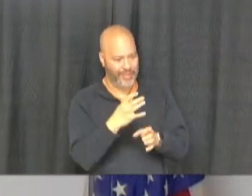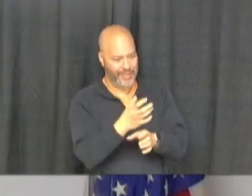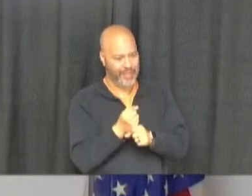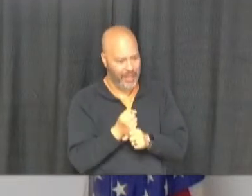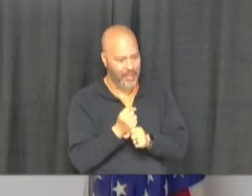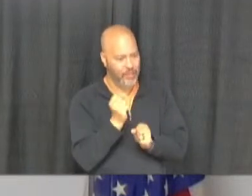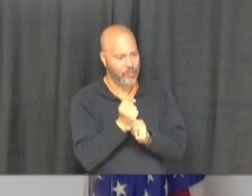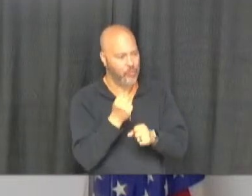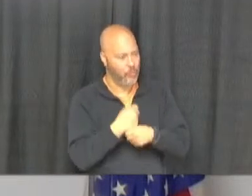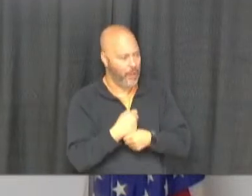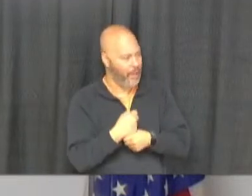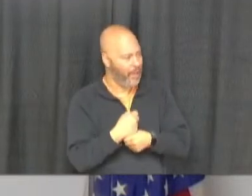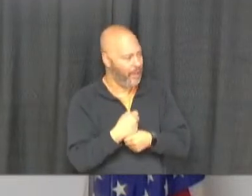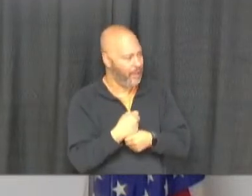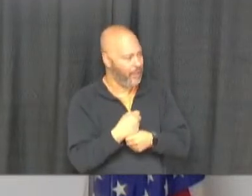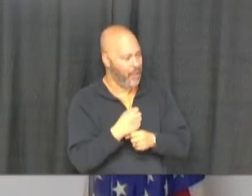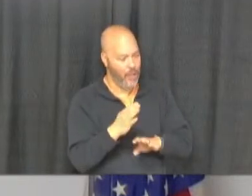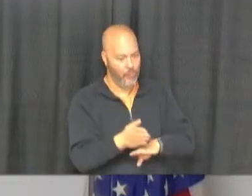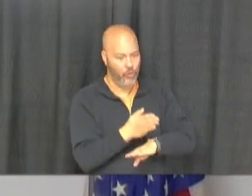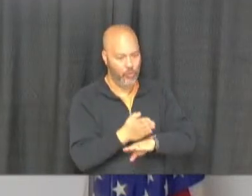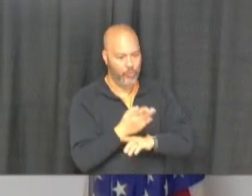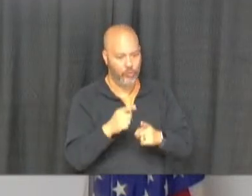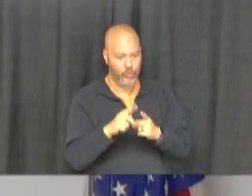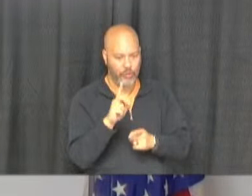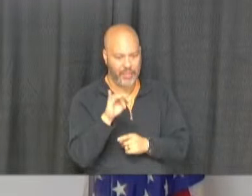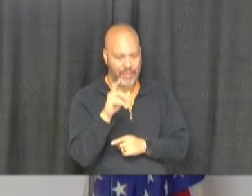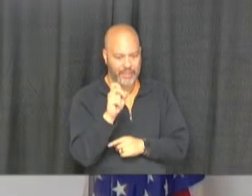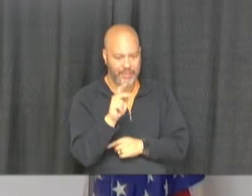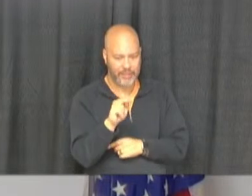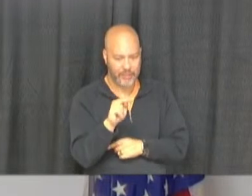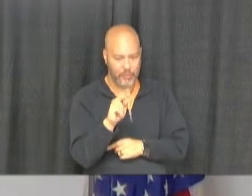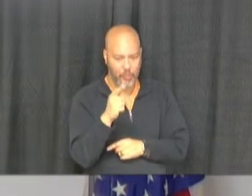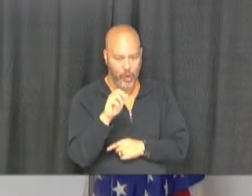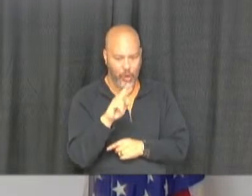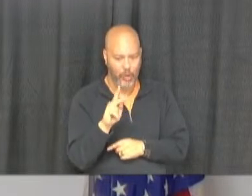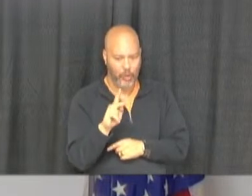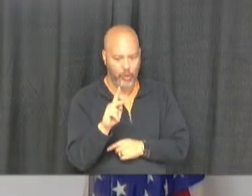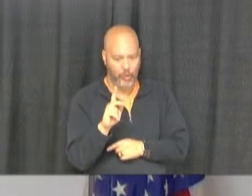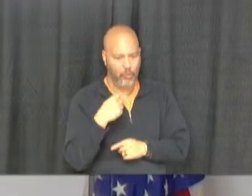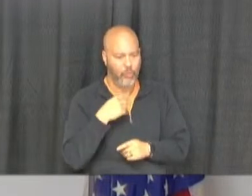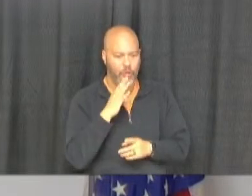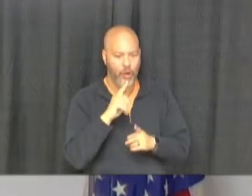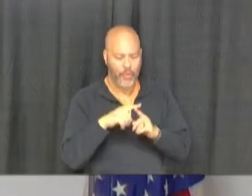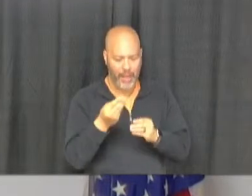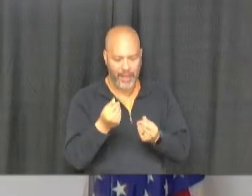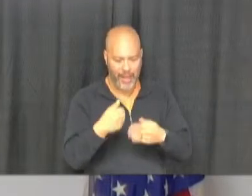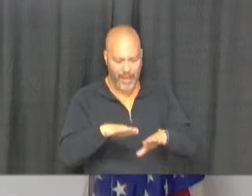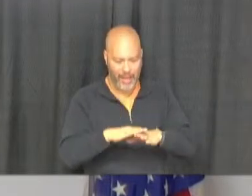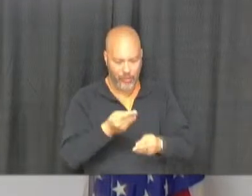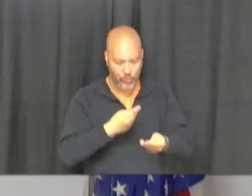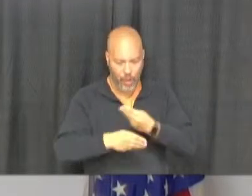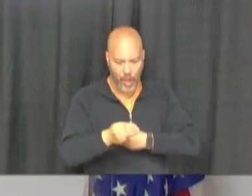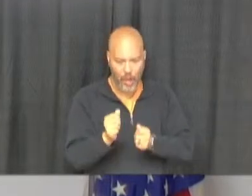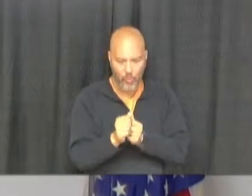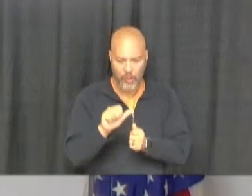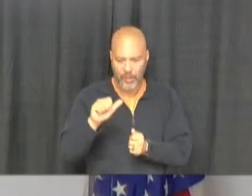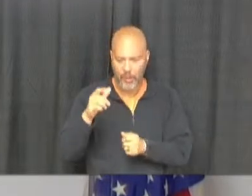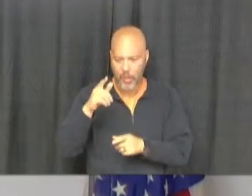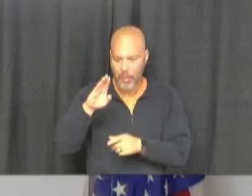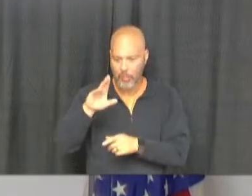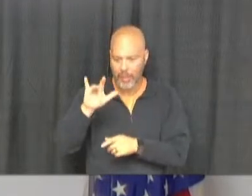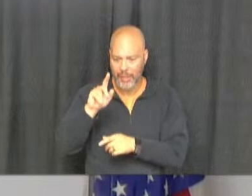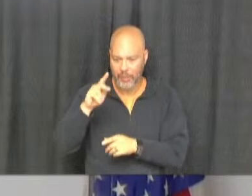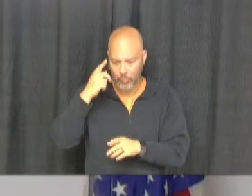in order to make improvements to Dixon Park. As we've talked about when we did the land swap with the Blick brothers, we